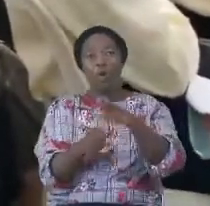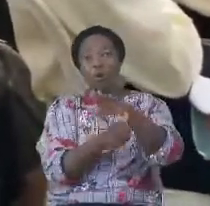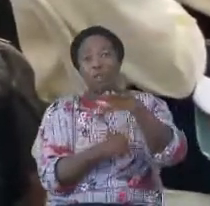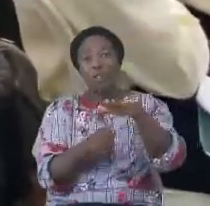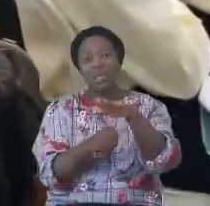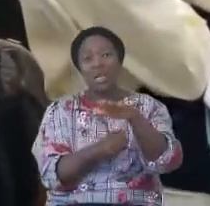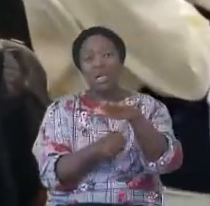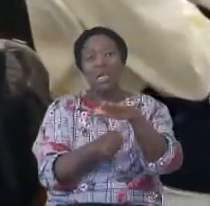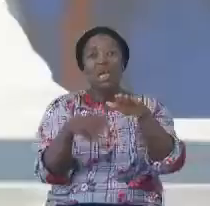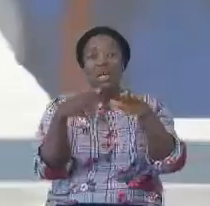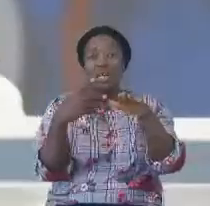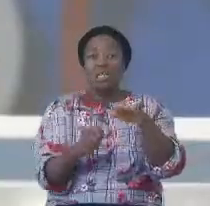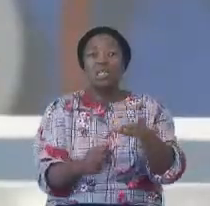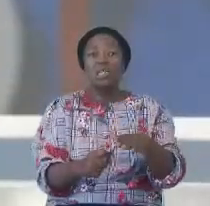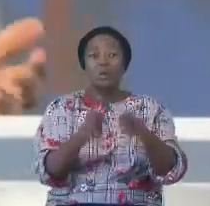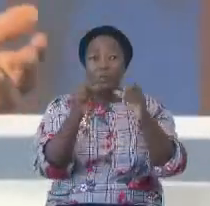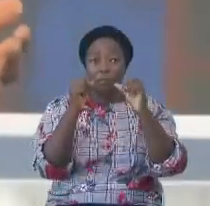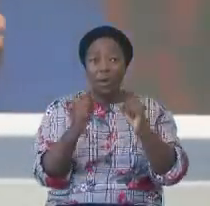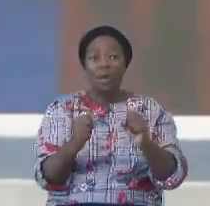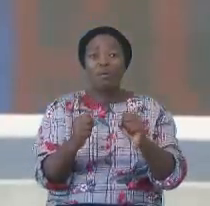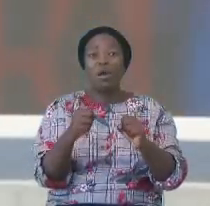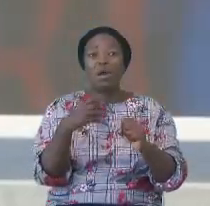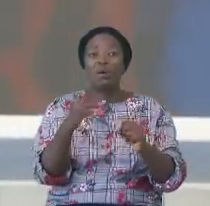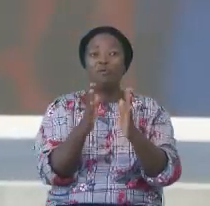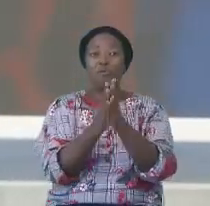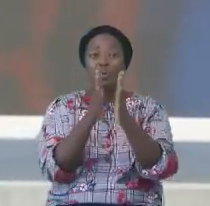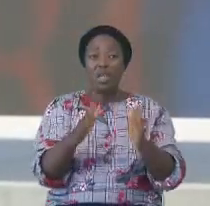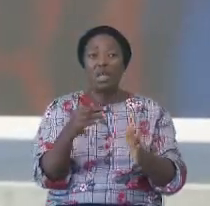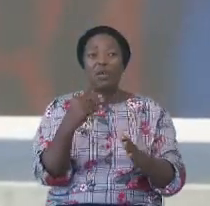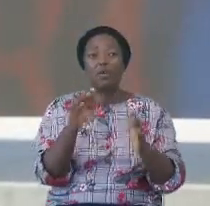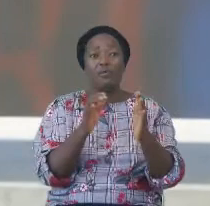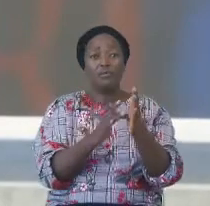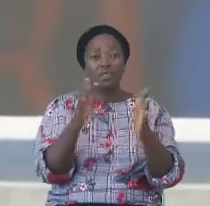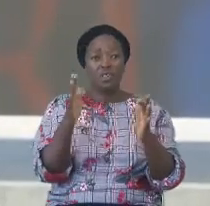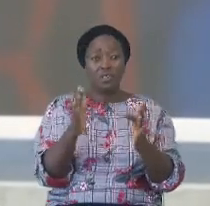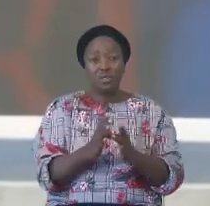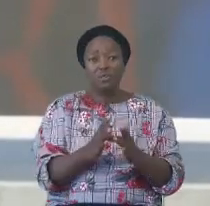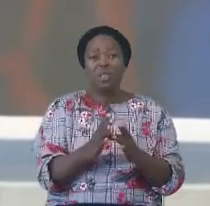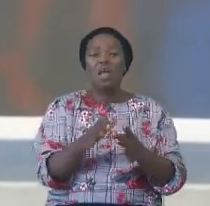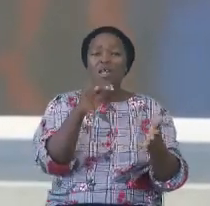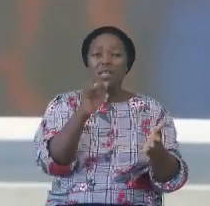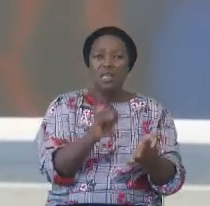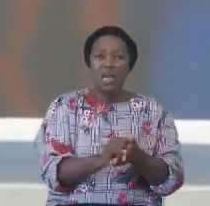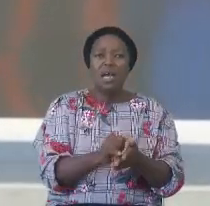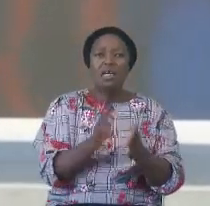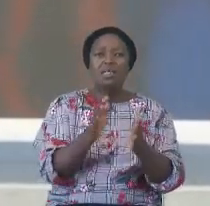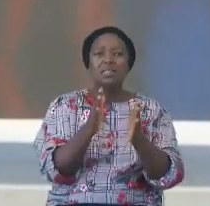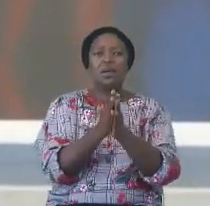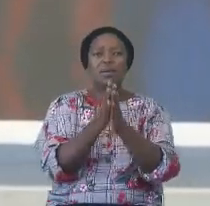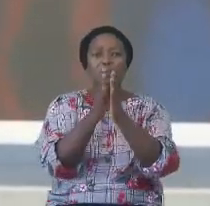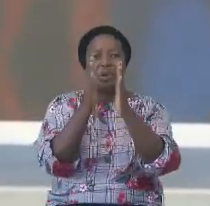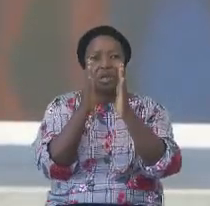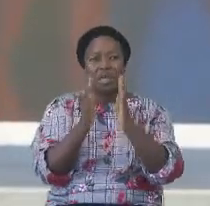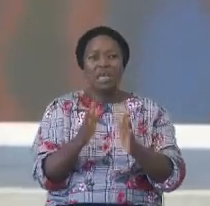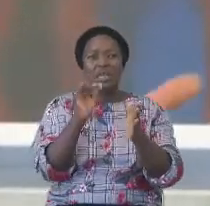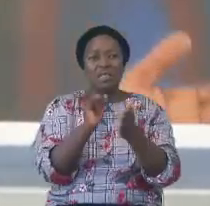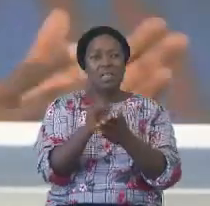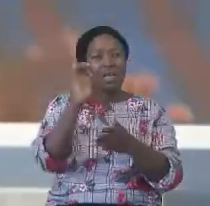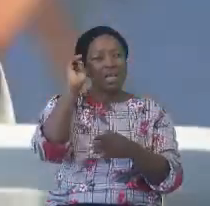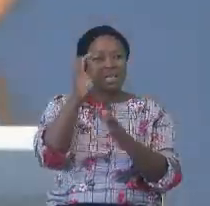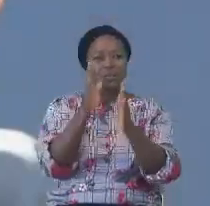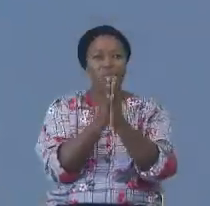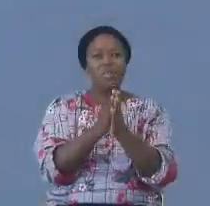creature because you came under the efficacy of the prayer of